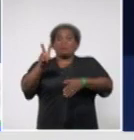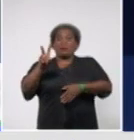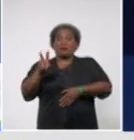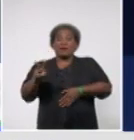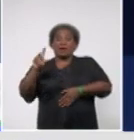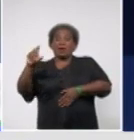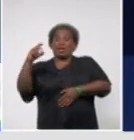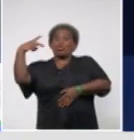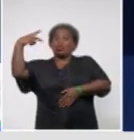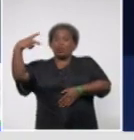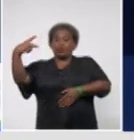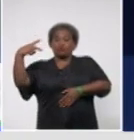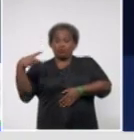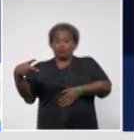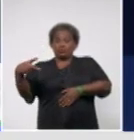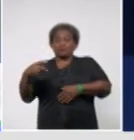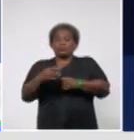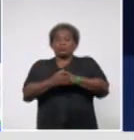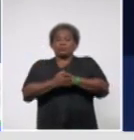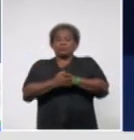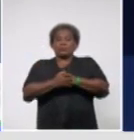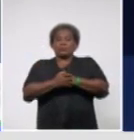This means that, to date,